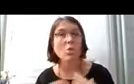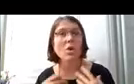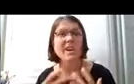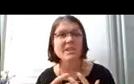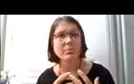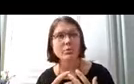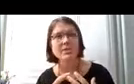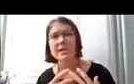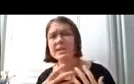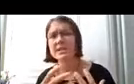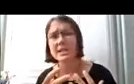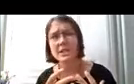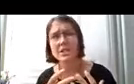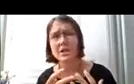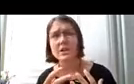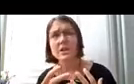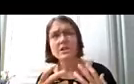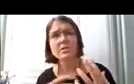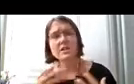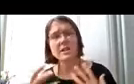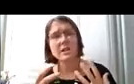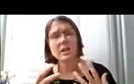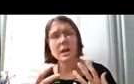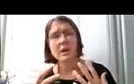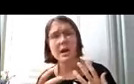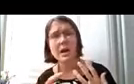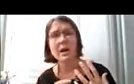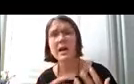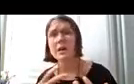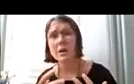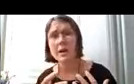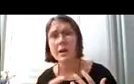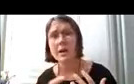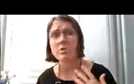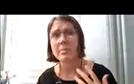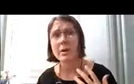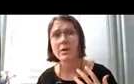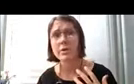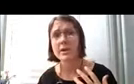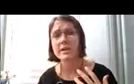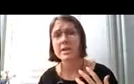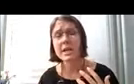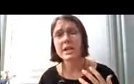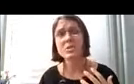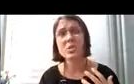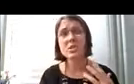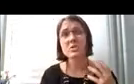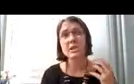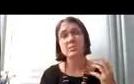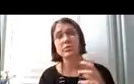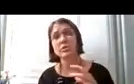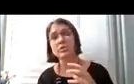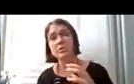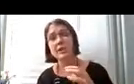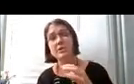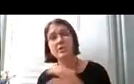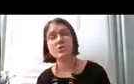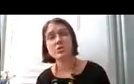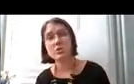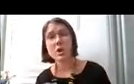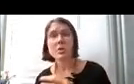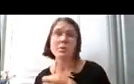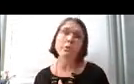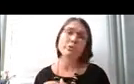area? Why is it important as a teacher to be thinking about how LMI and career pathways is not only important to